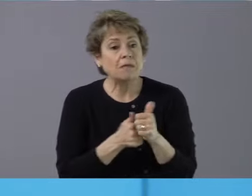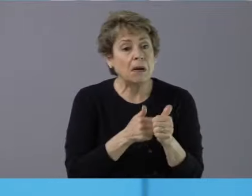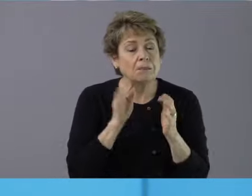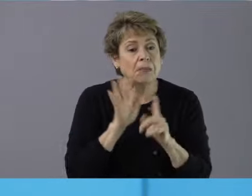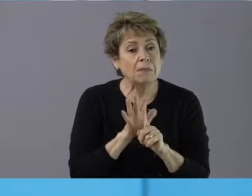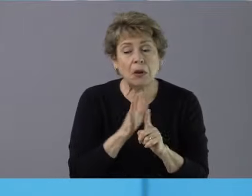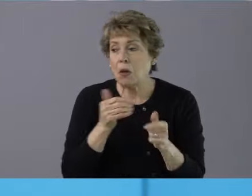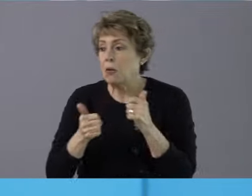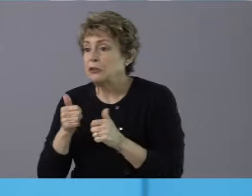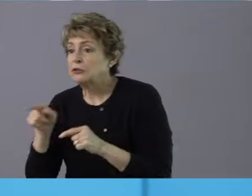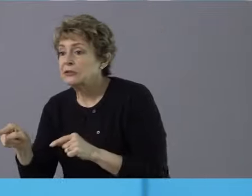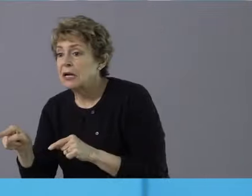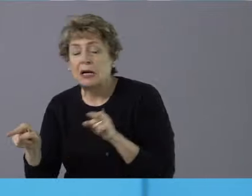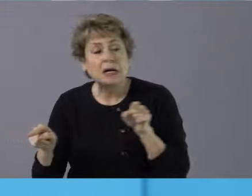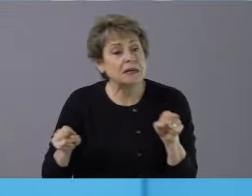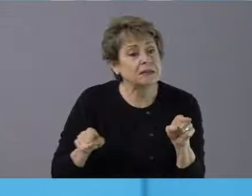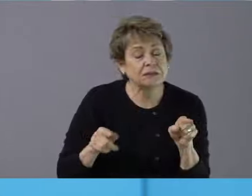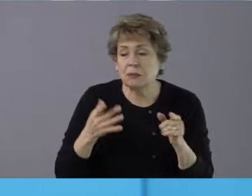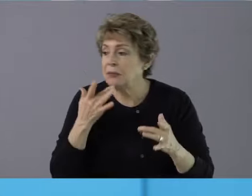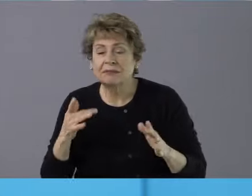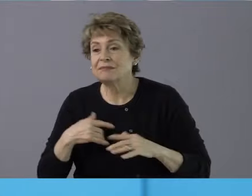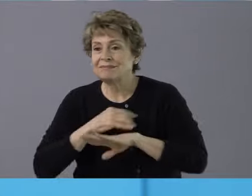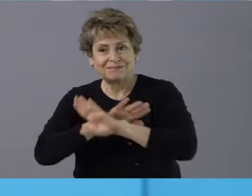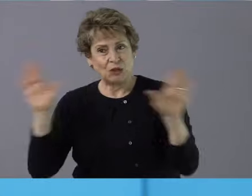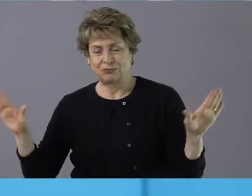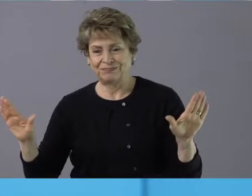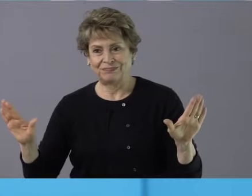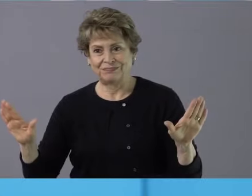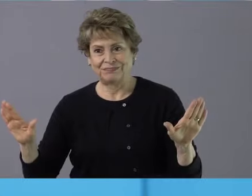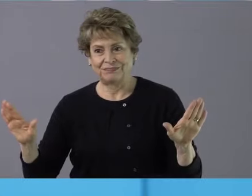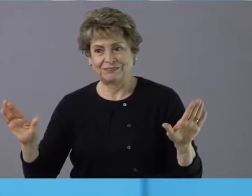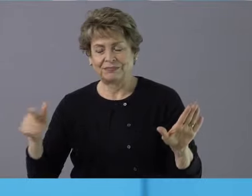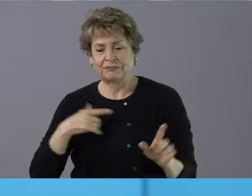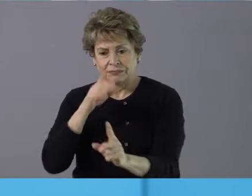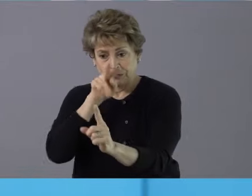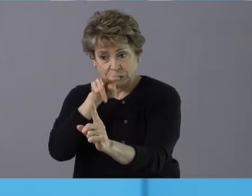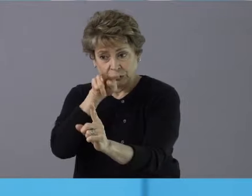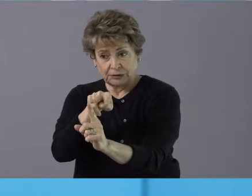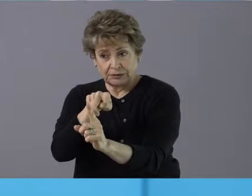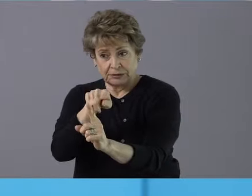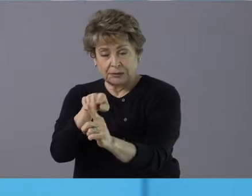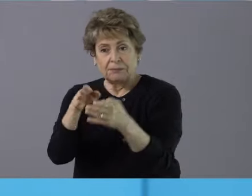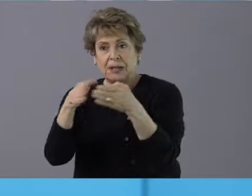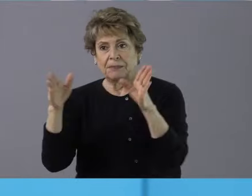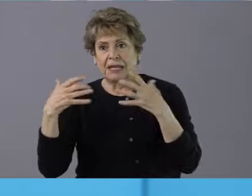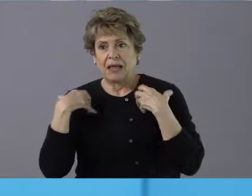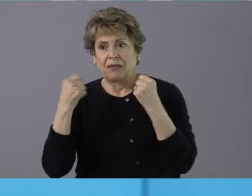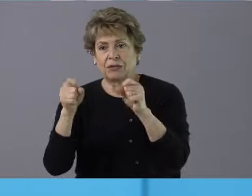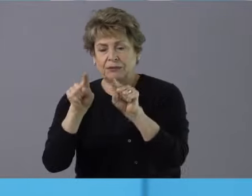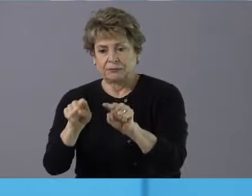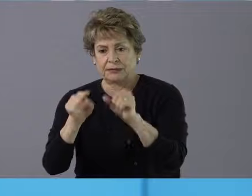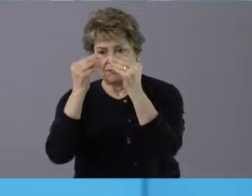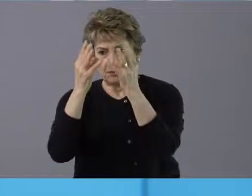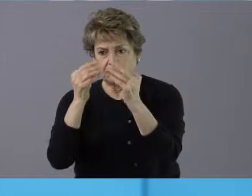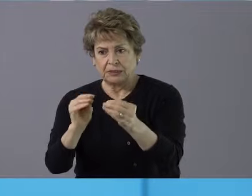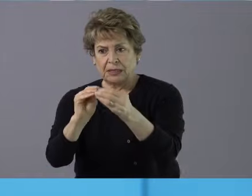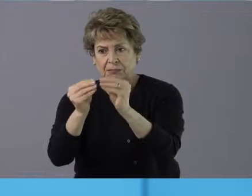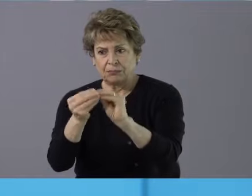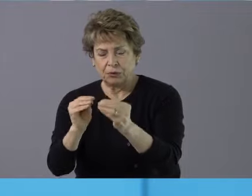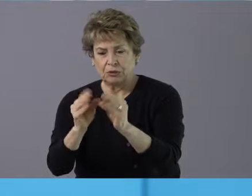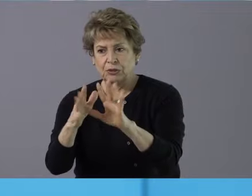health. So I'm not going to please the lock it all down forever lobby, and folks that don't want us to make decisions